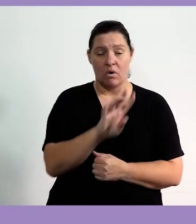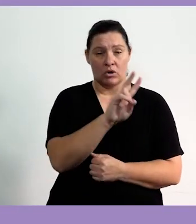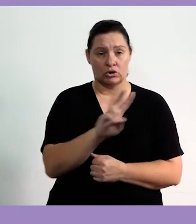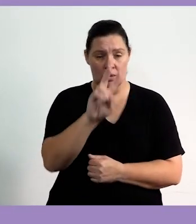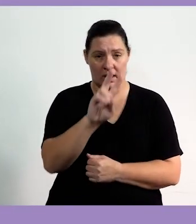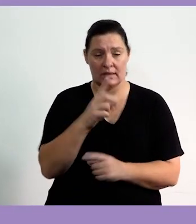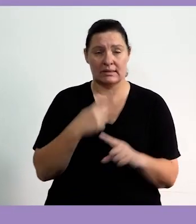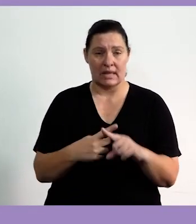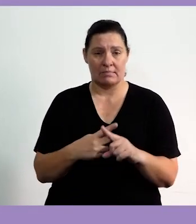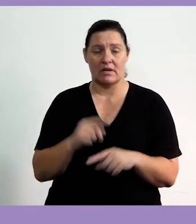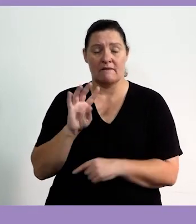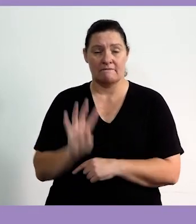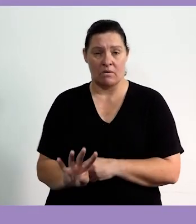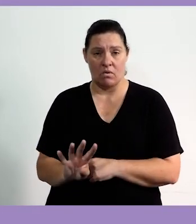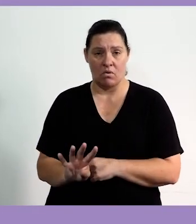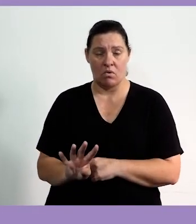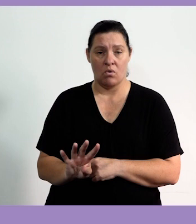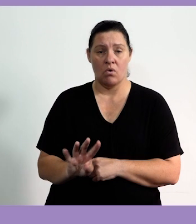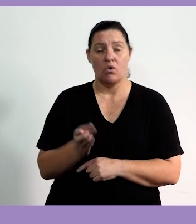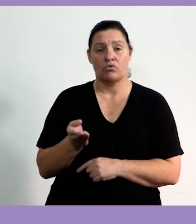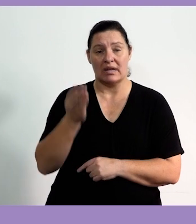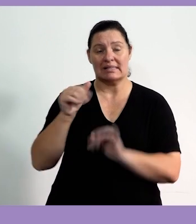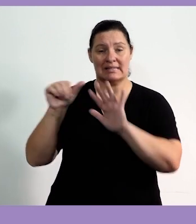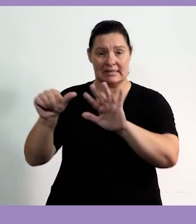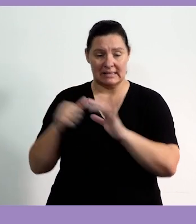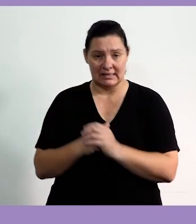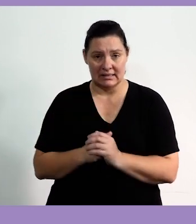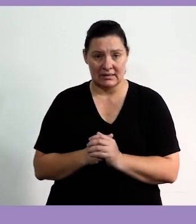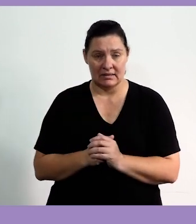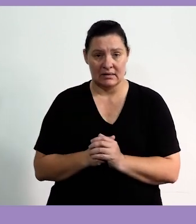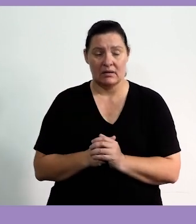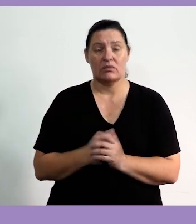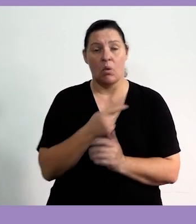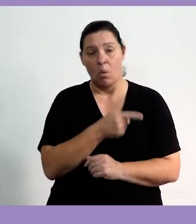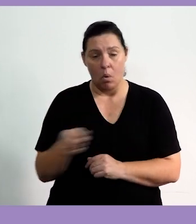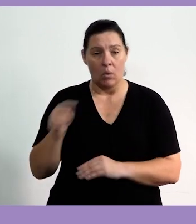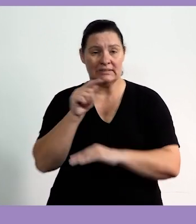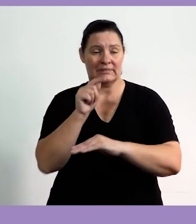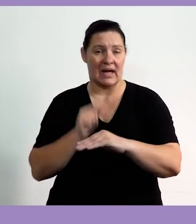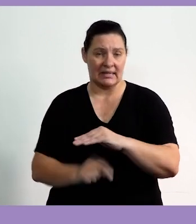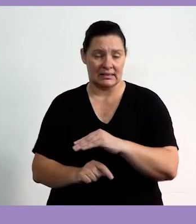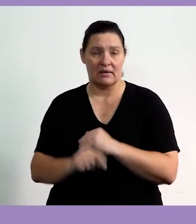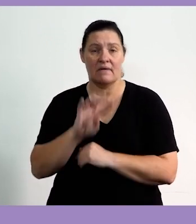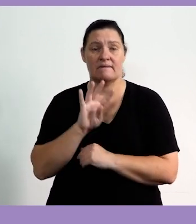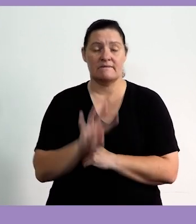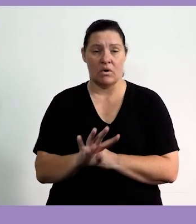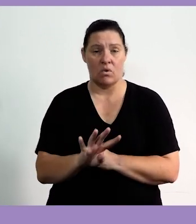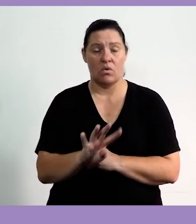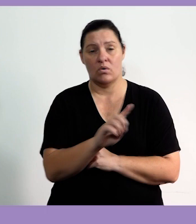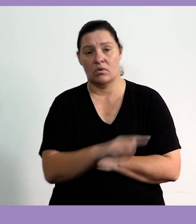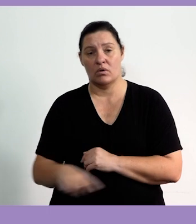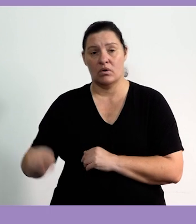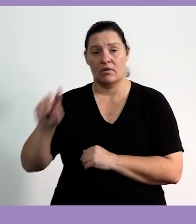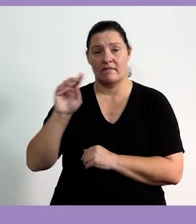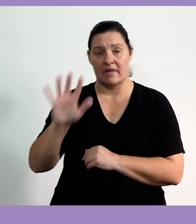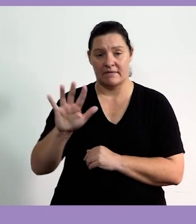there 4 squared multiplied by 4 raised to the exponent 6, and this is all divided by